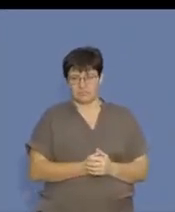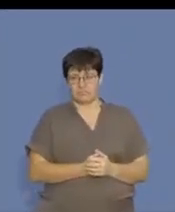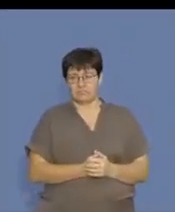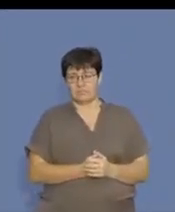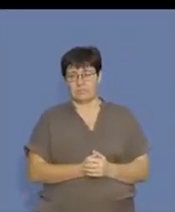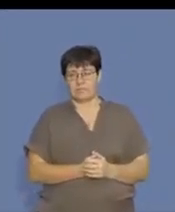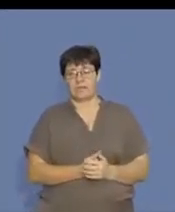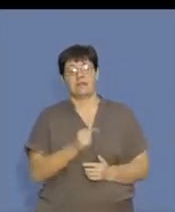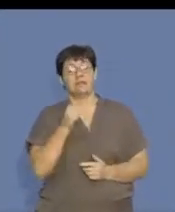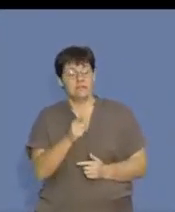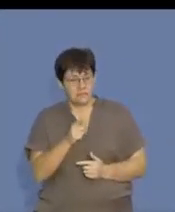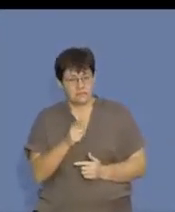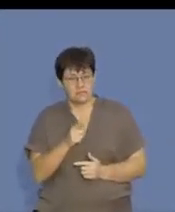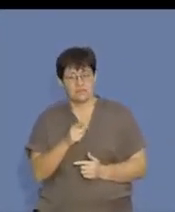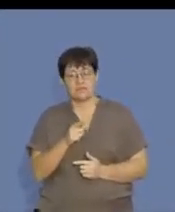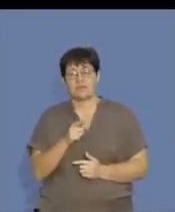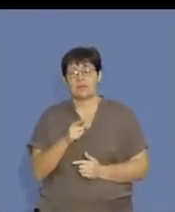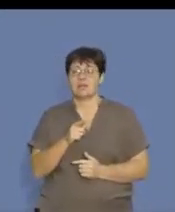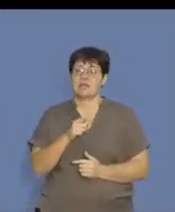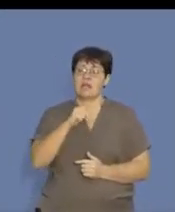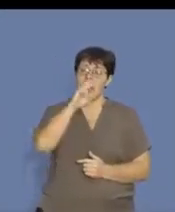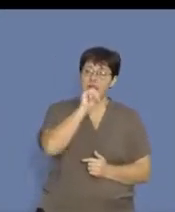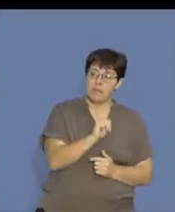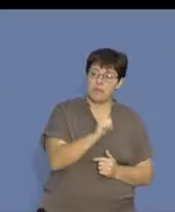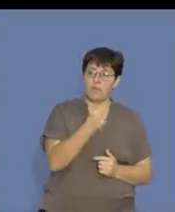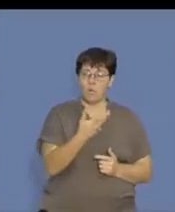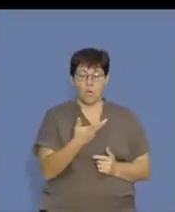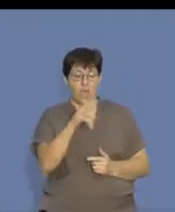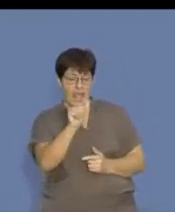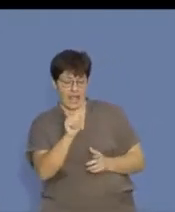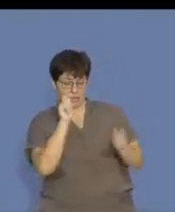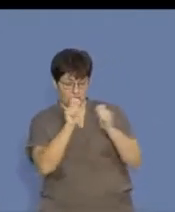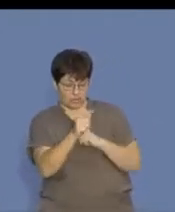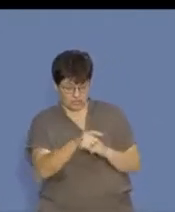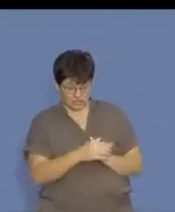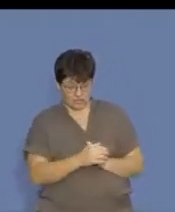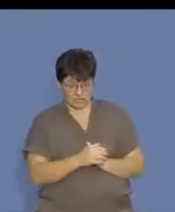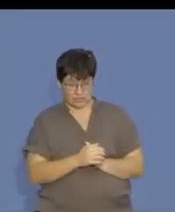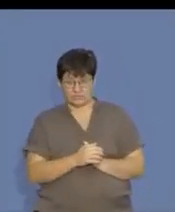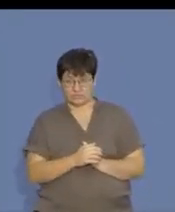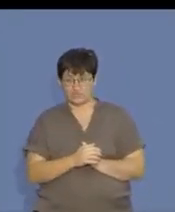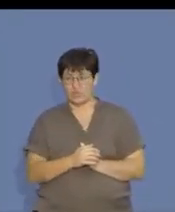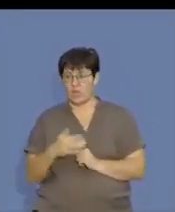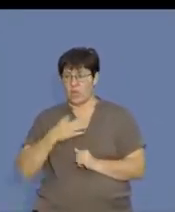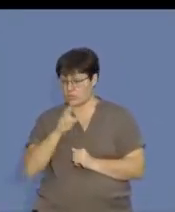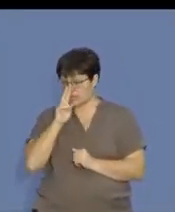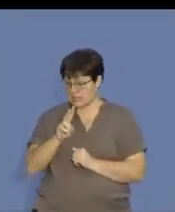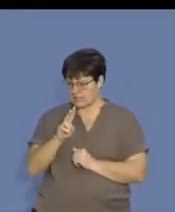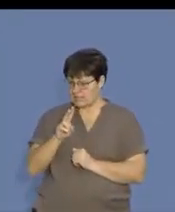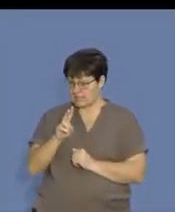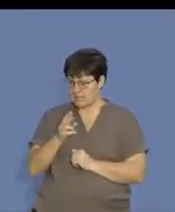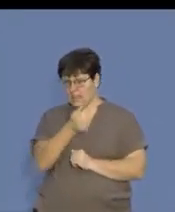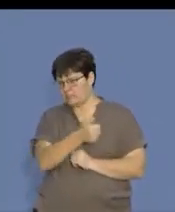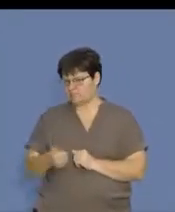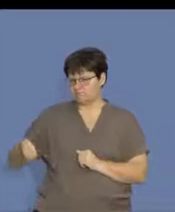the effect of changing the m or the a, firstly, we need to look at which one is the